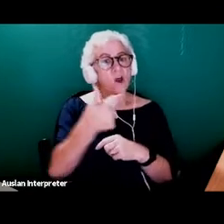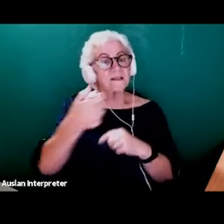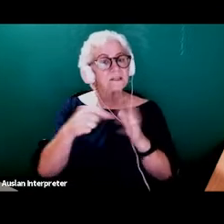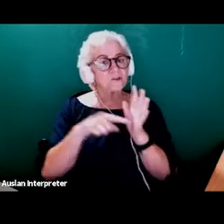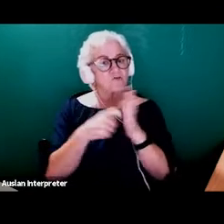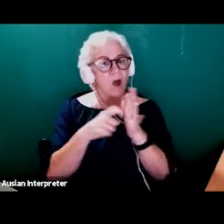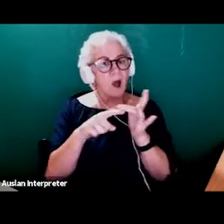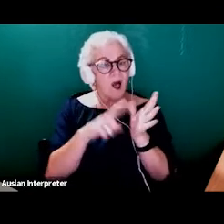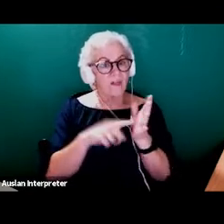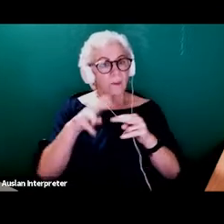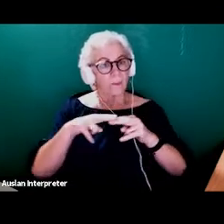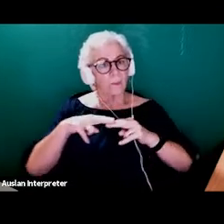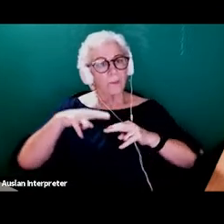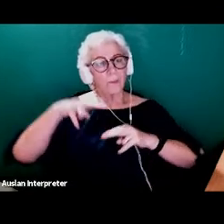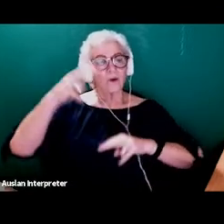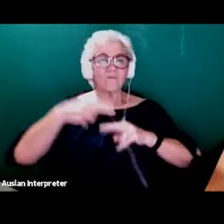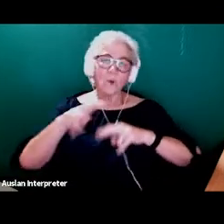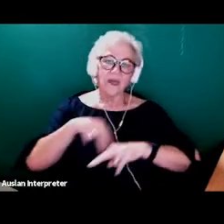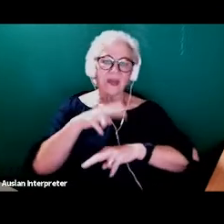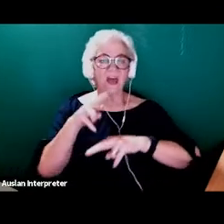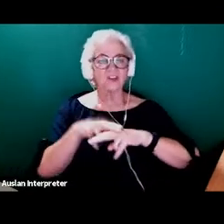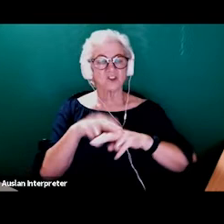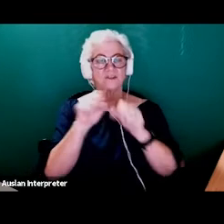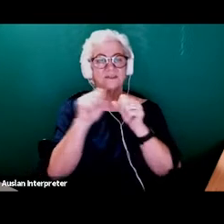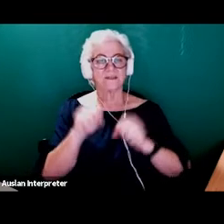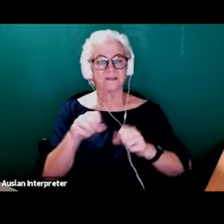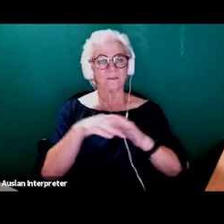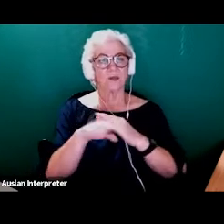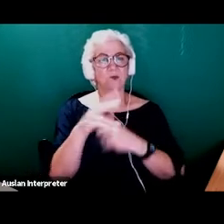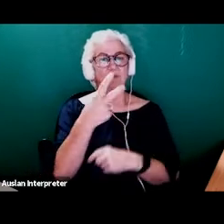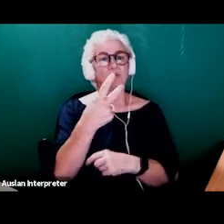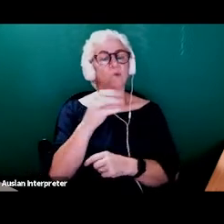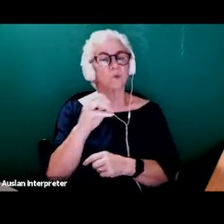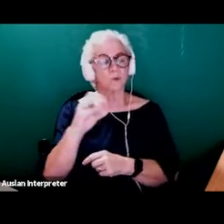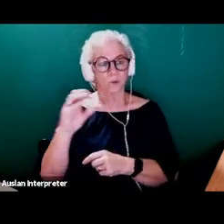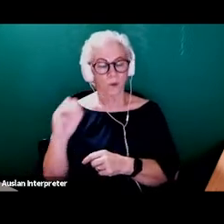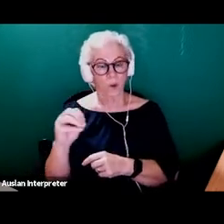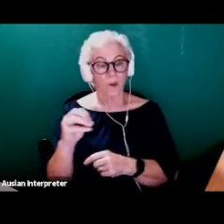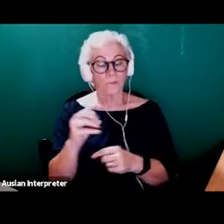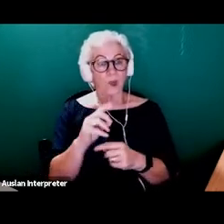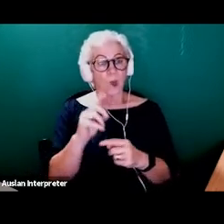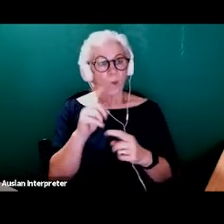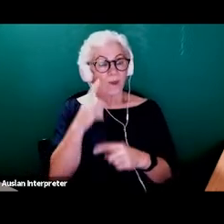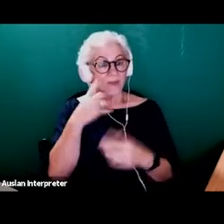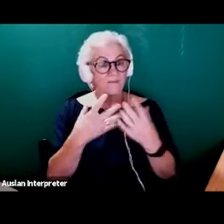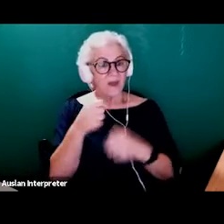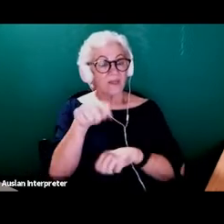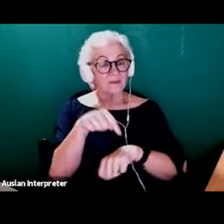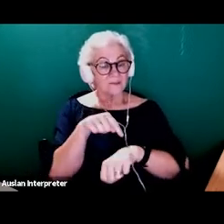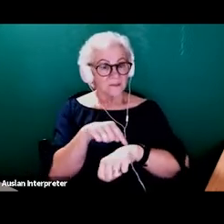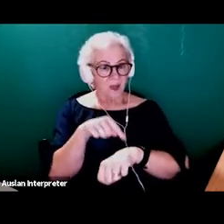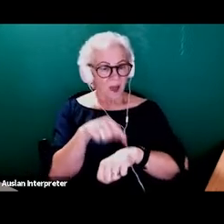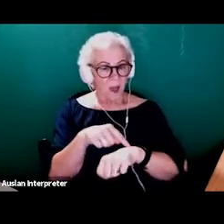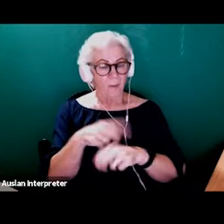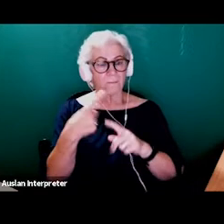gradually scaled up to be the national system from 2000. And what that found, as did other research that was